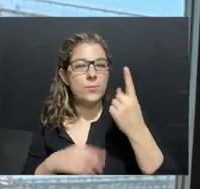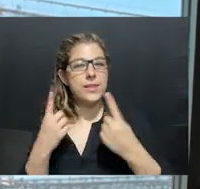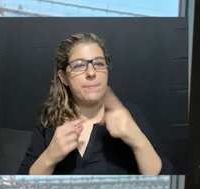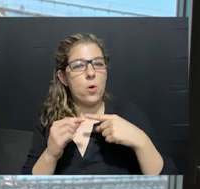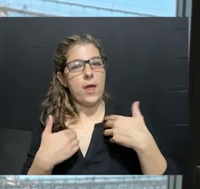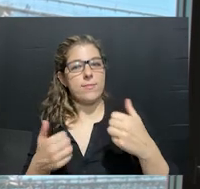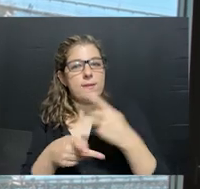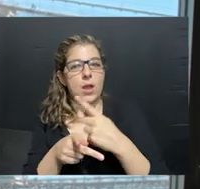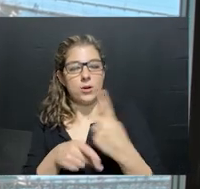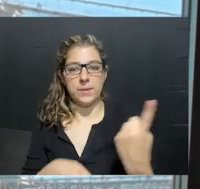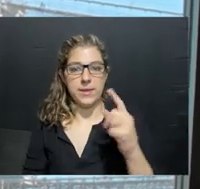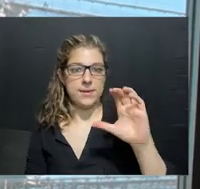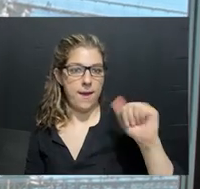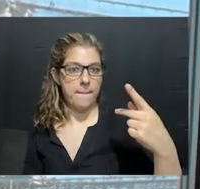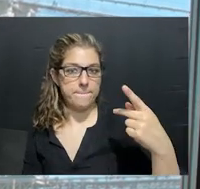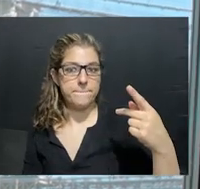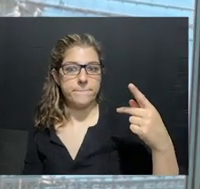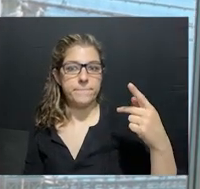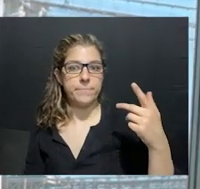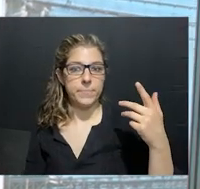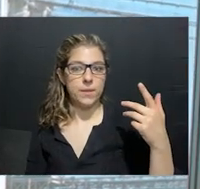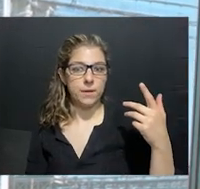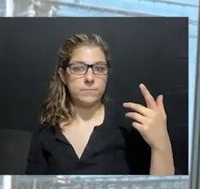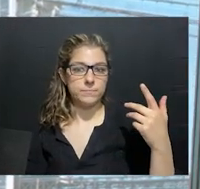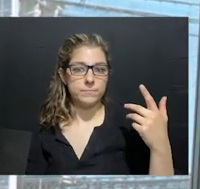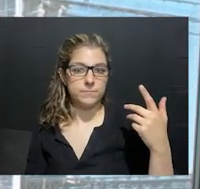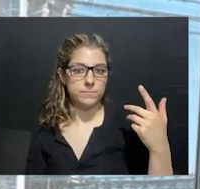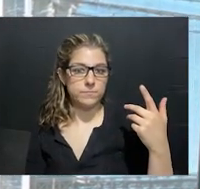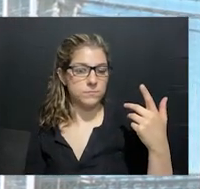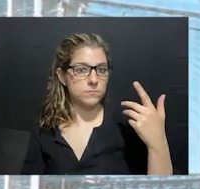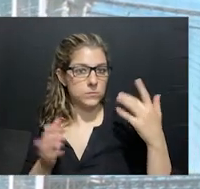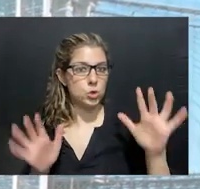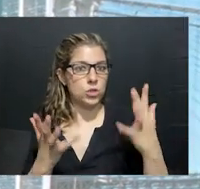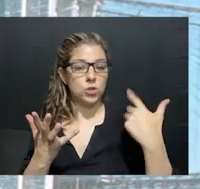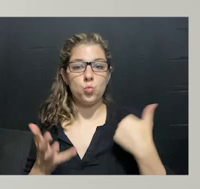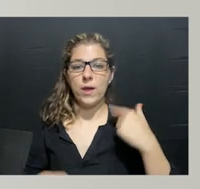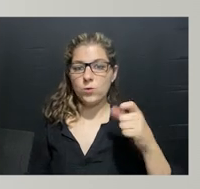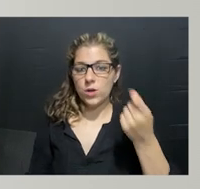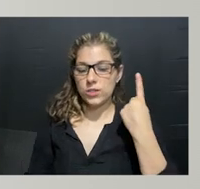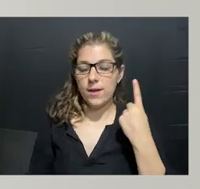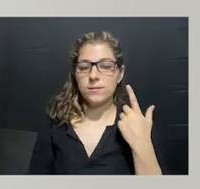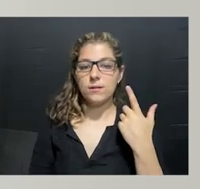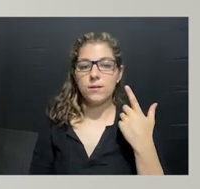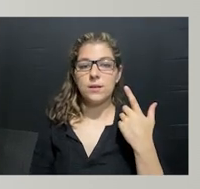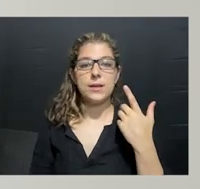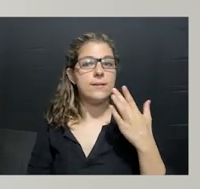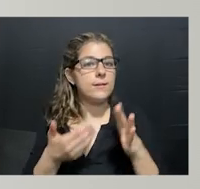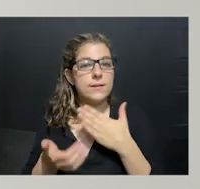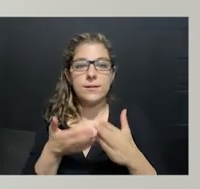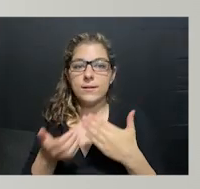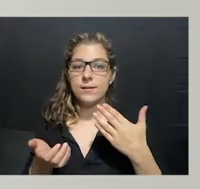about healthcare, and this is something that CAP has been at the forefront, we also have to understand that despite